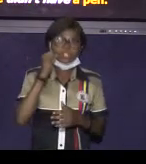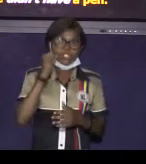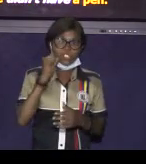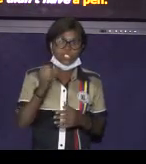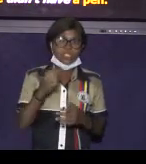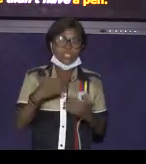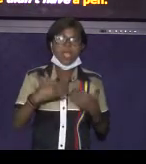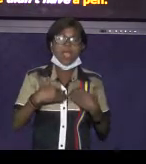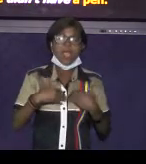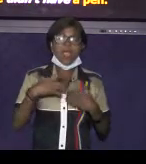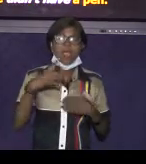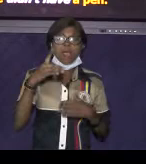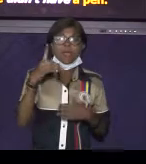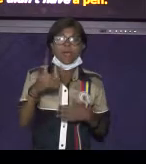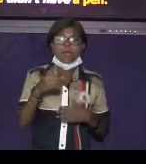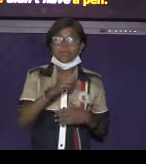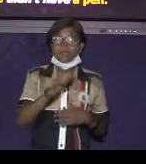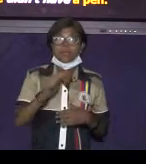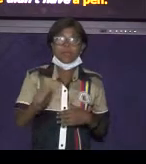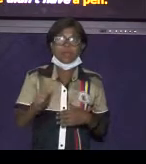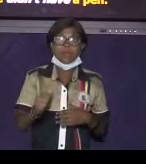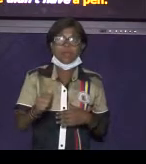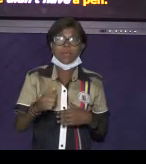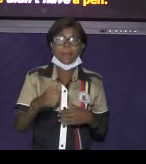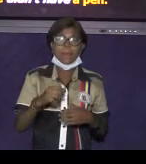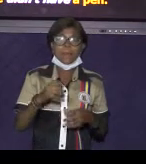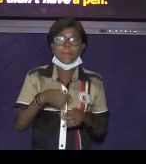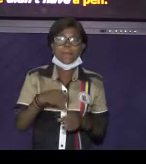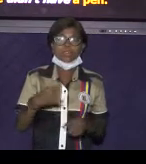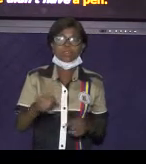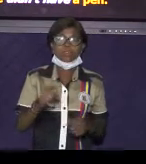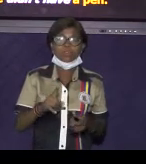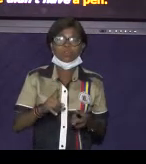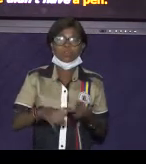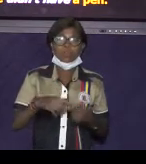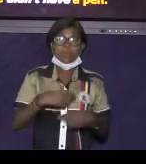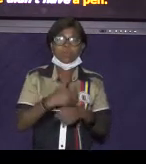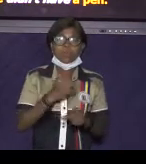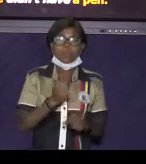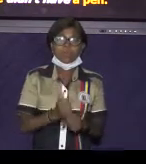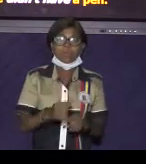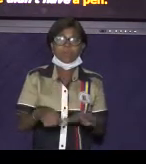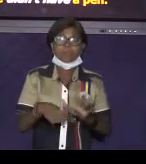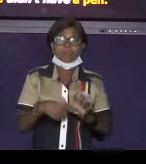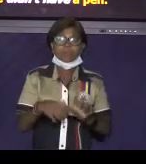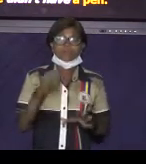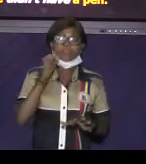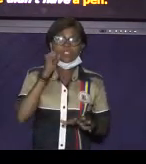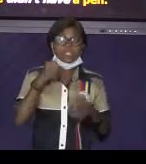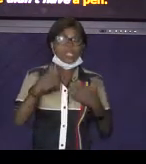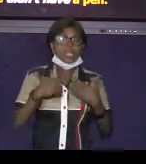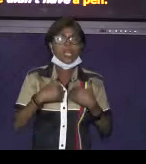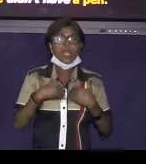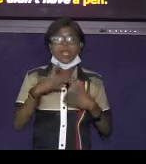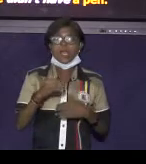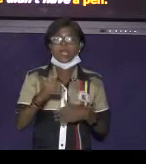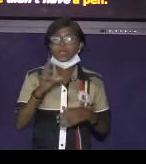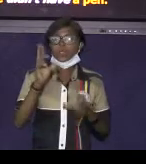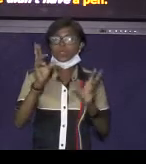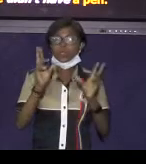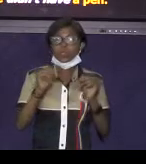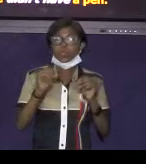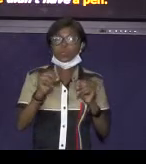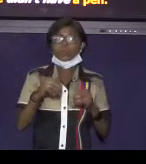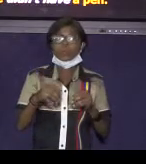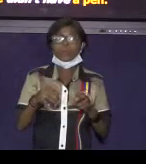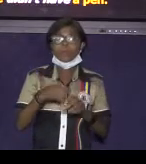past tense, she had a pen. To make it a negative sentence, you can say she had no pen, or she did not have